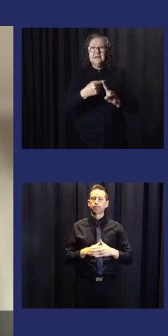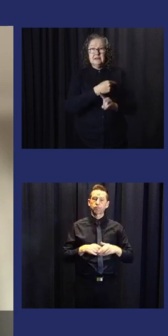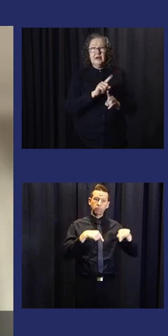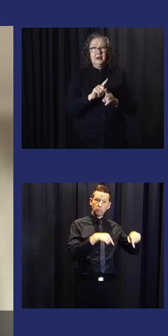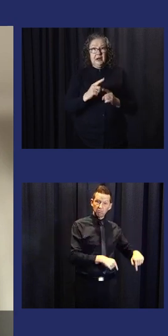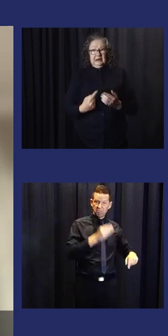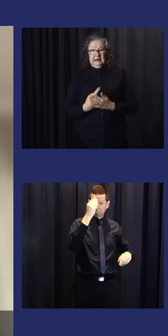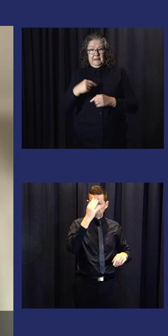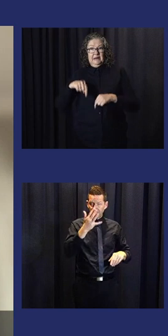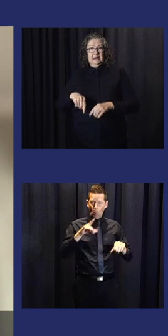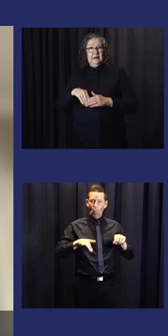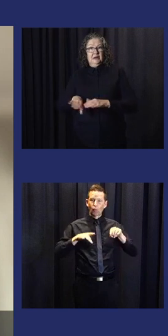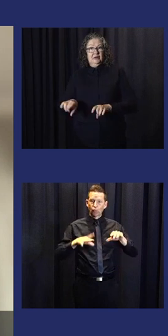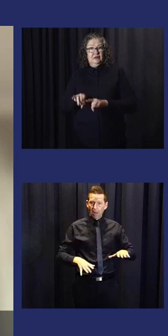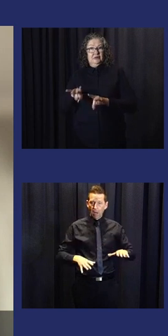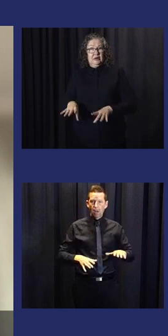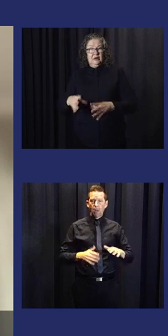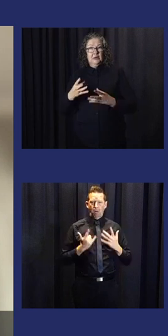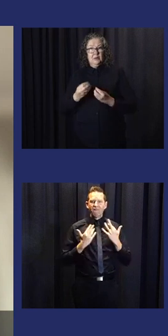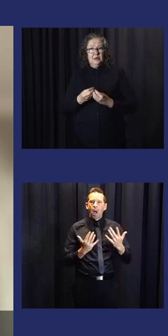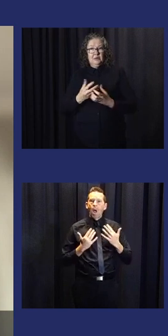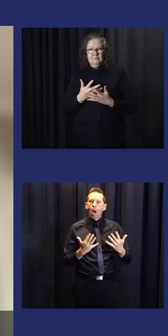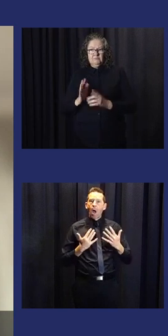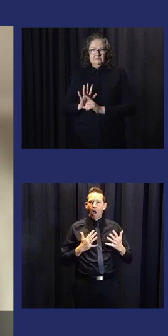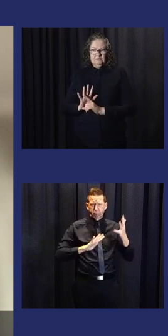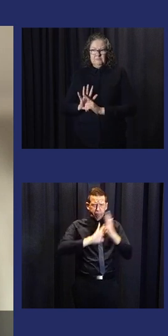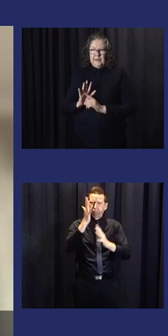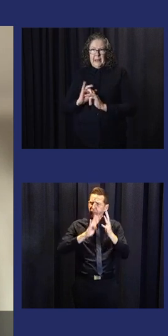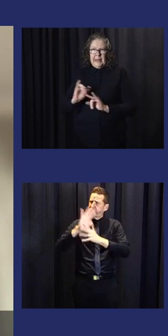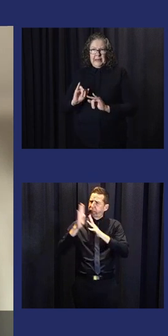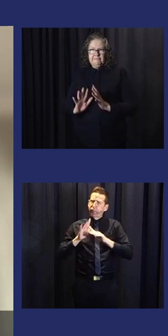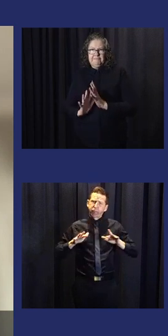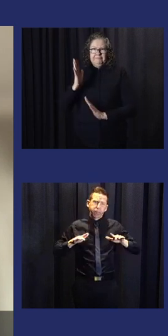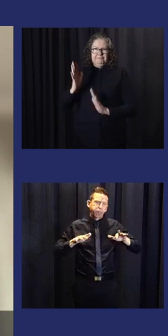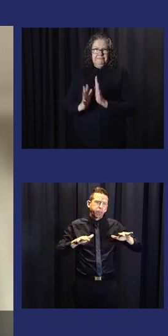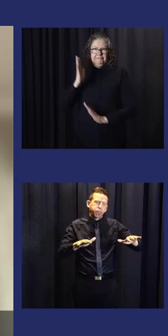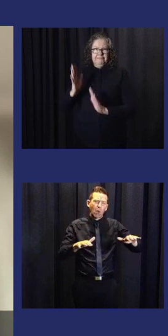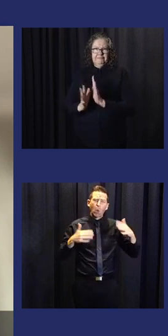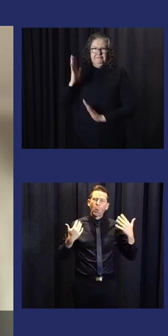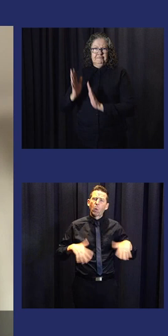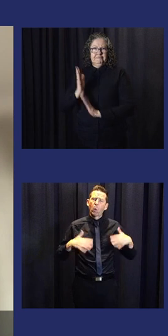in Australia with the significant bushfires that we had, there was